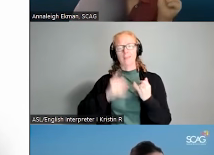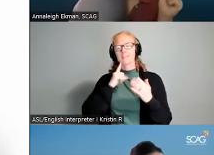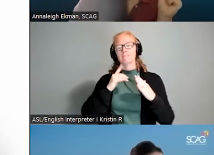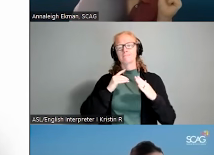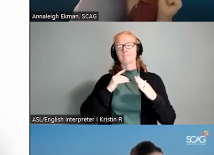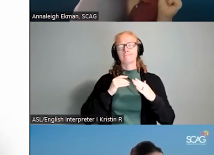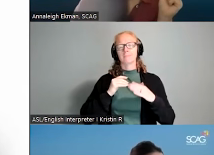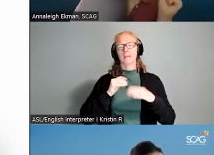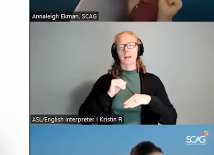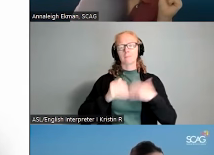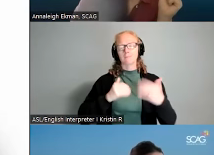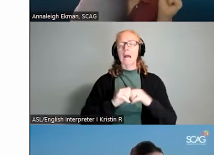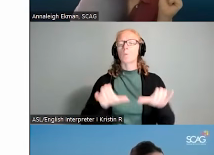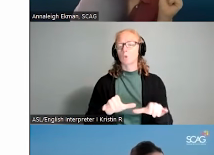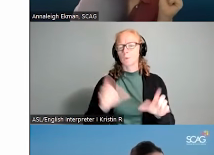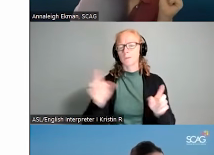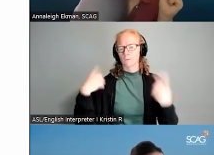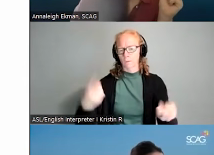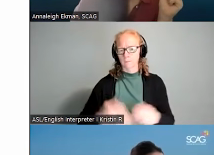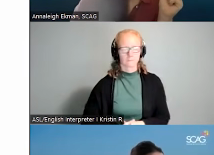the IGR program.